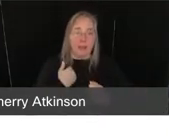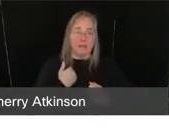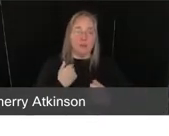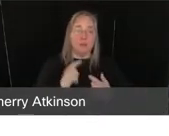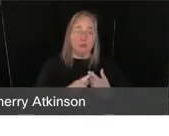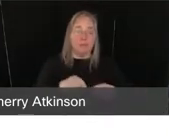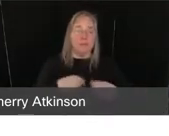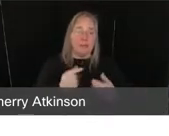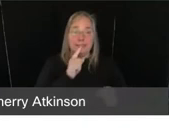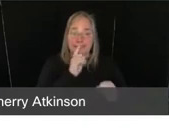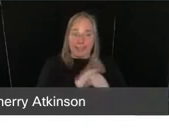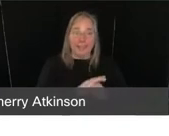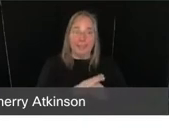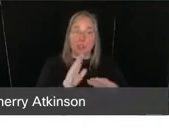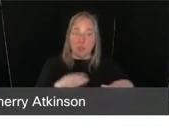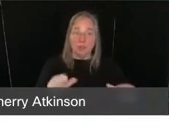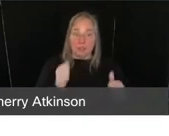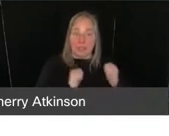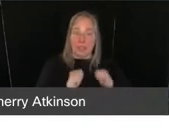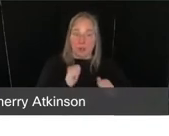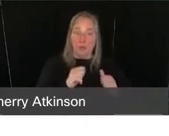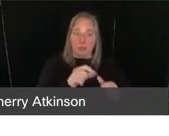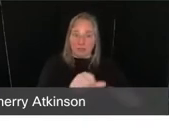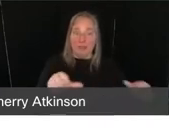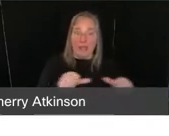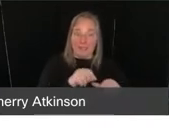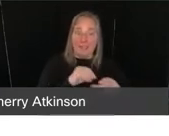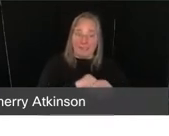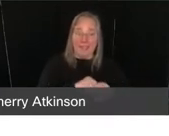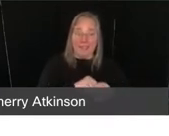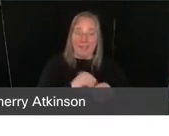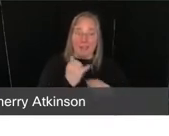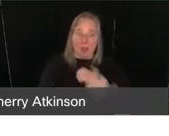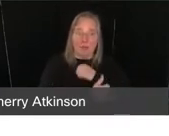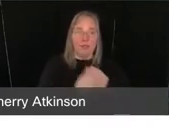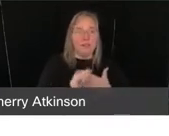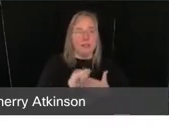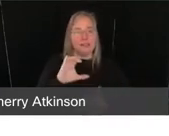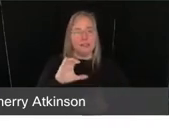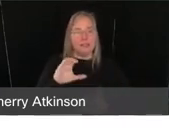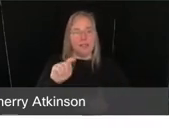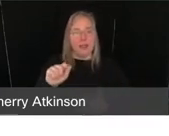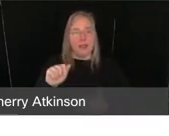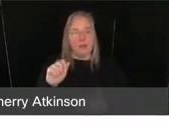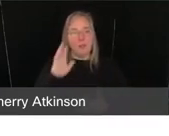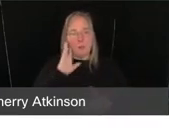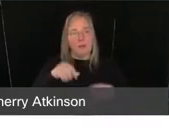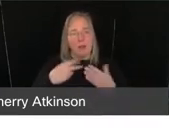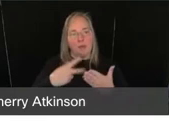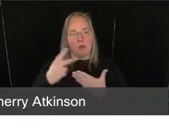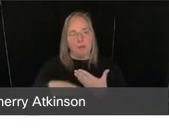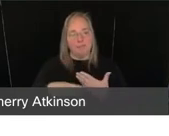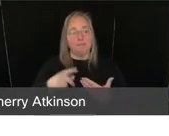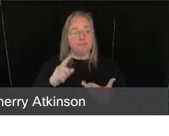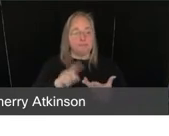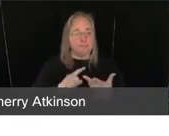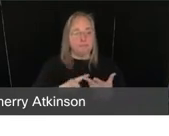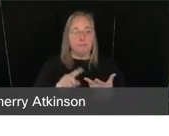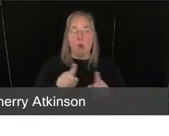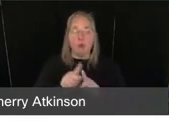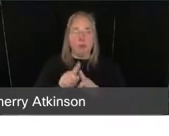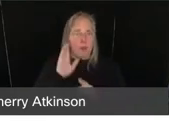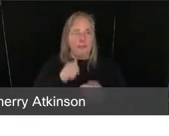theater space in the county, which CCTA will be programming. CCTA will also have a dance studio,